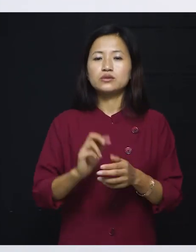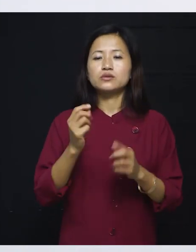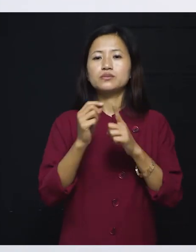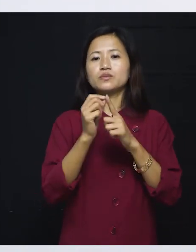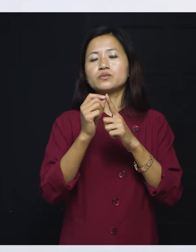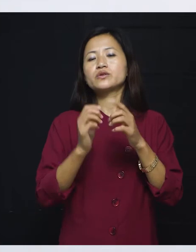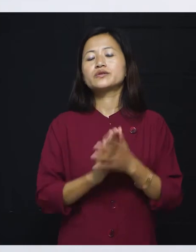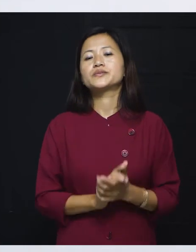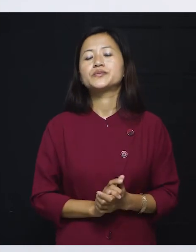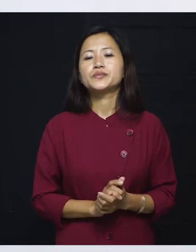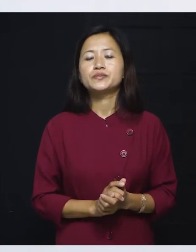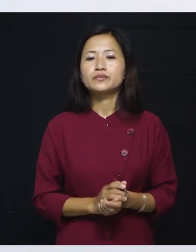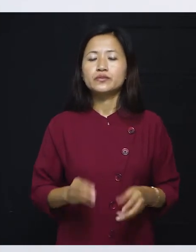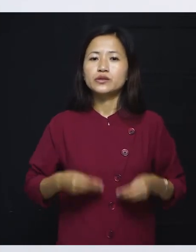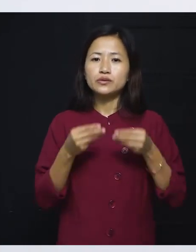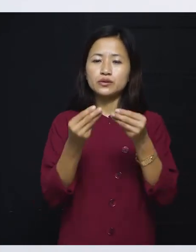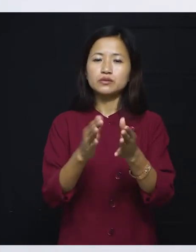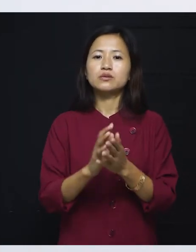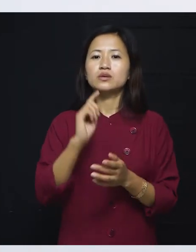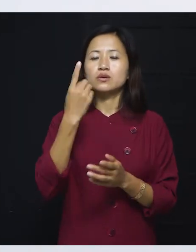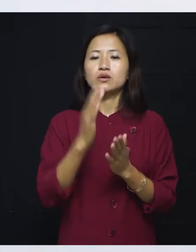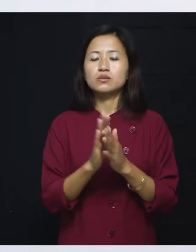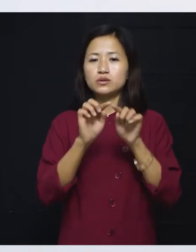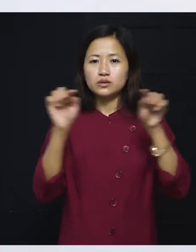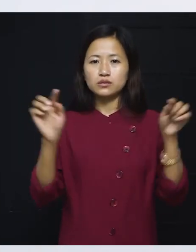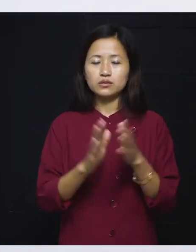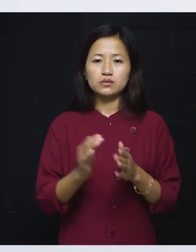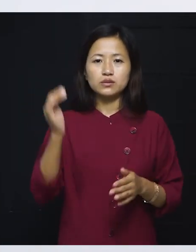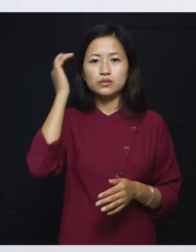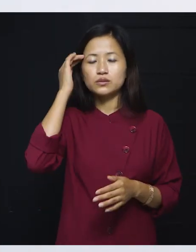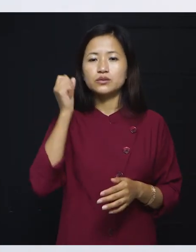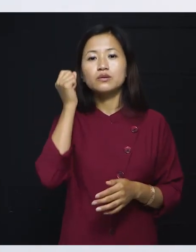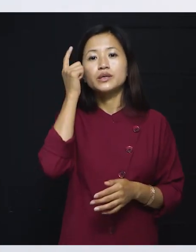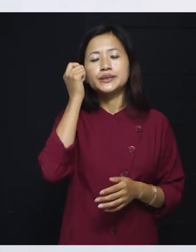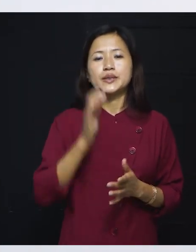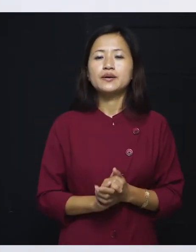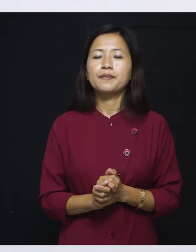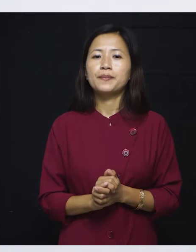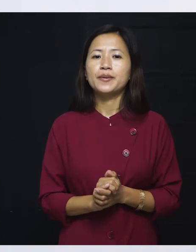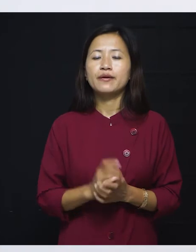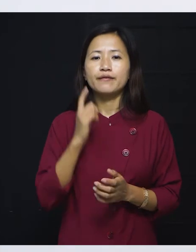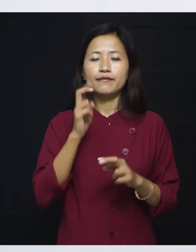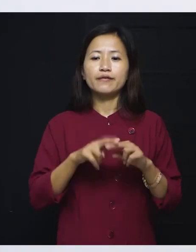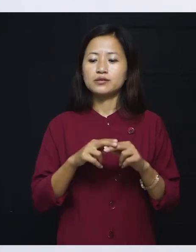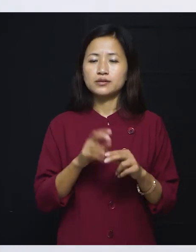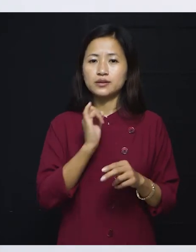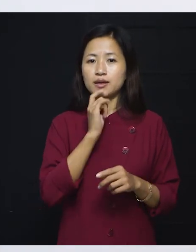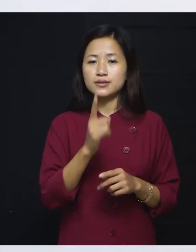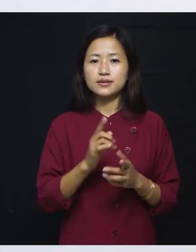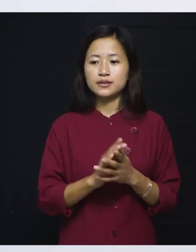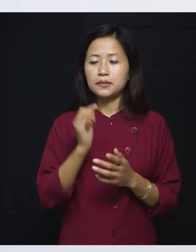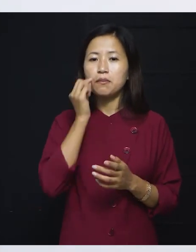phrases, okay? I'm going to give you one more sentence to let you understand, okay? If I say